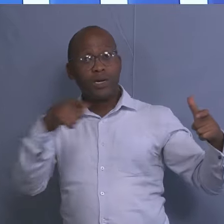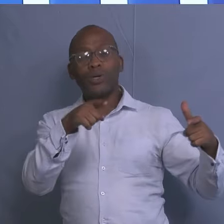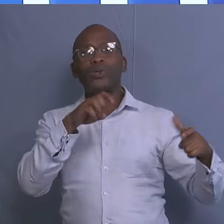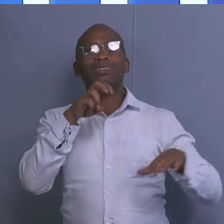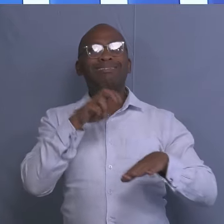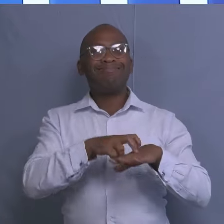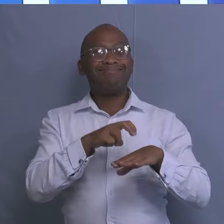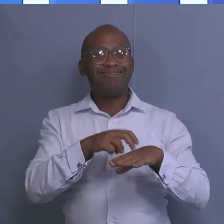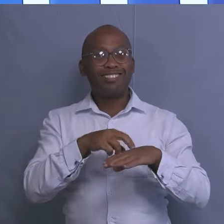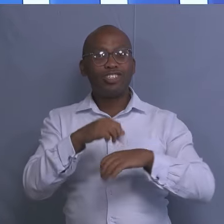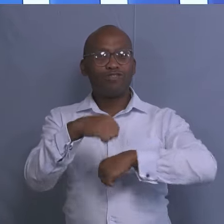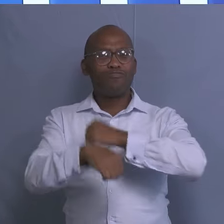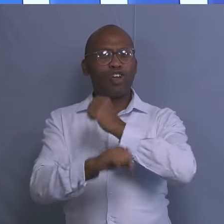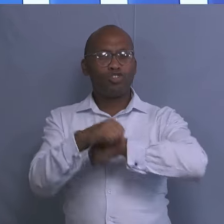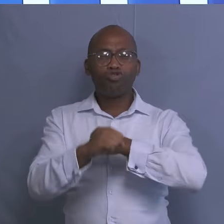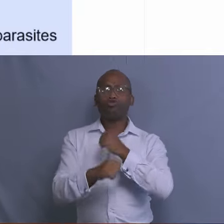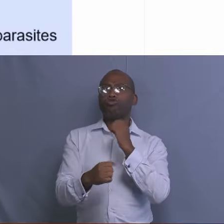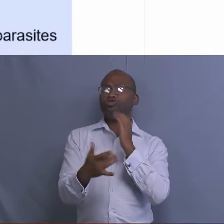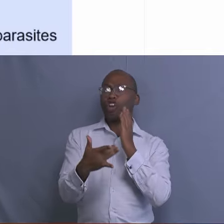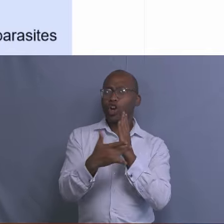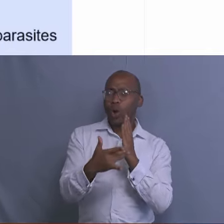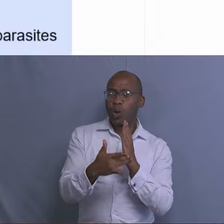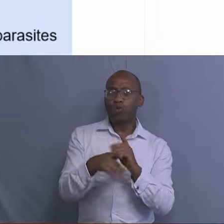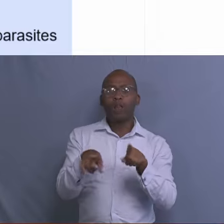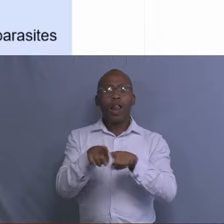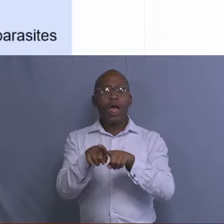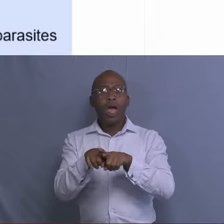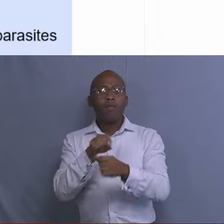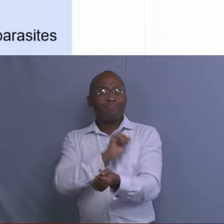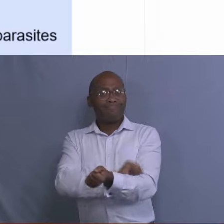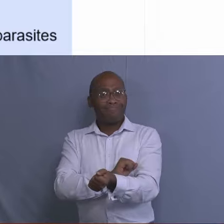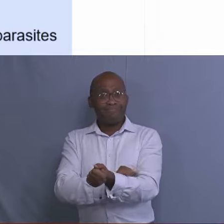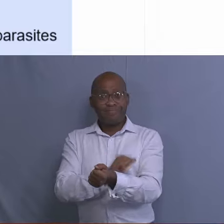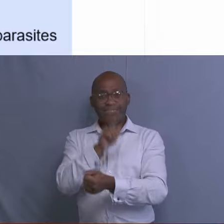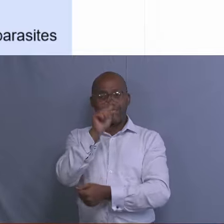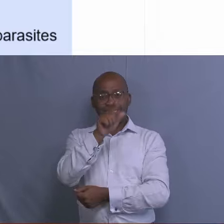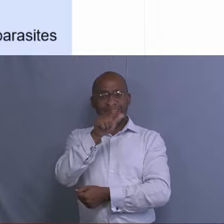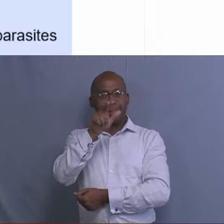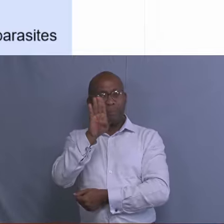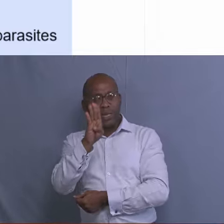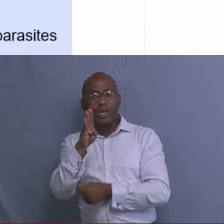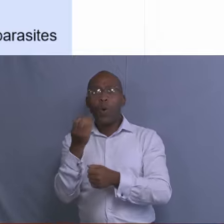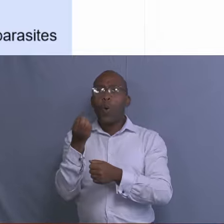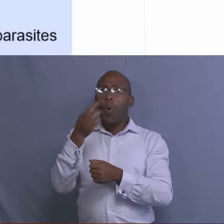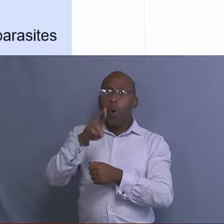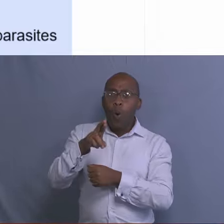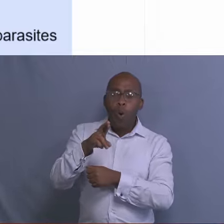them, such as tractors, combine harvesters, etc. There's less damage to the